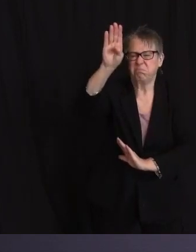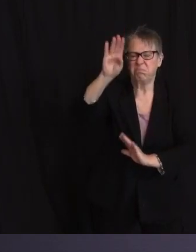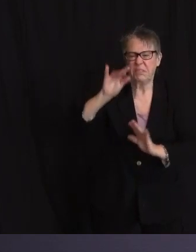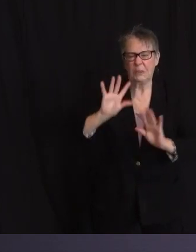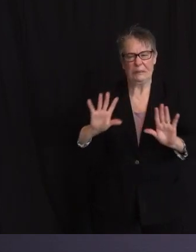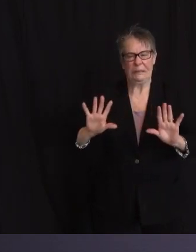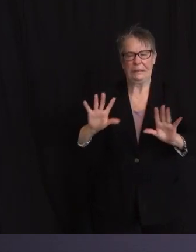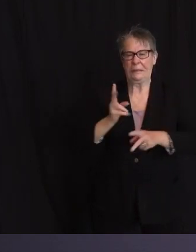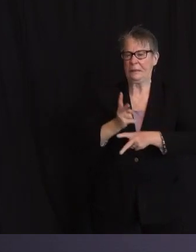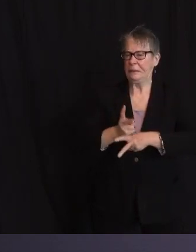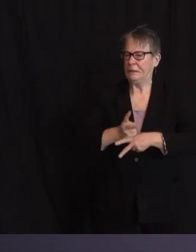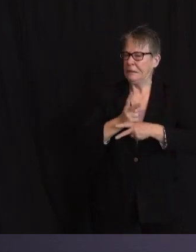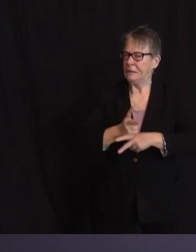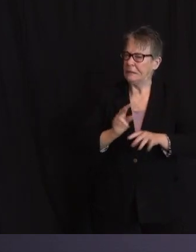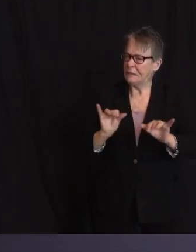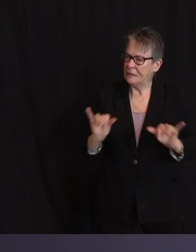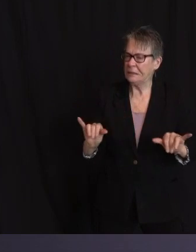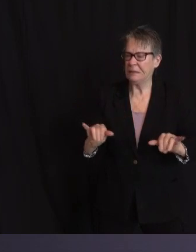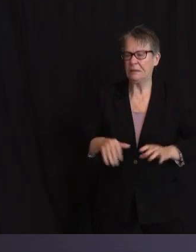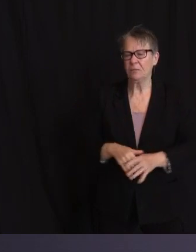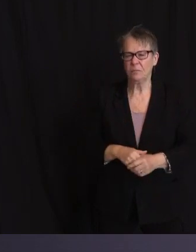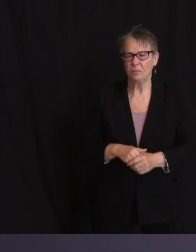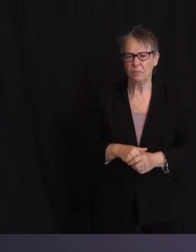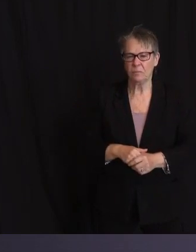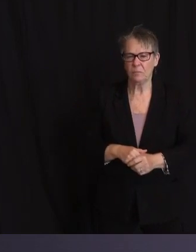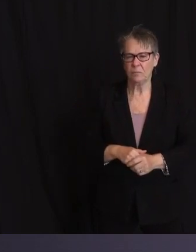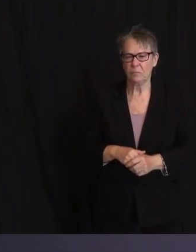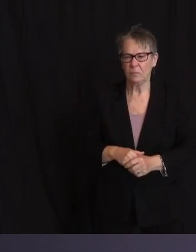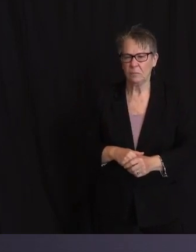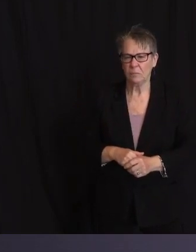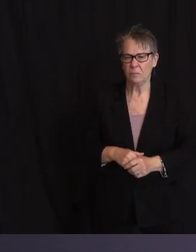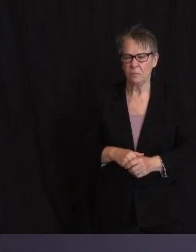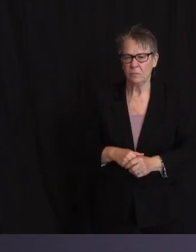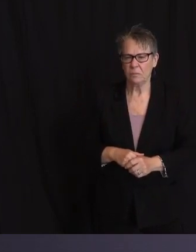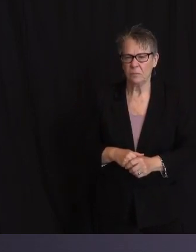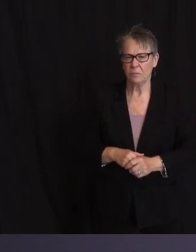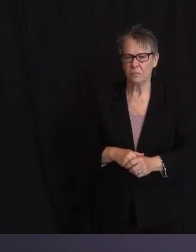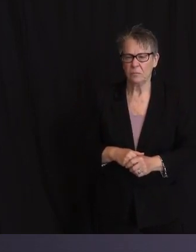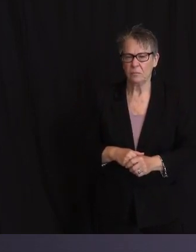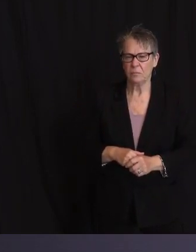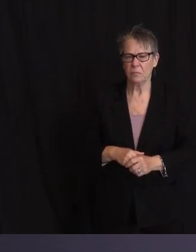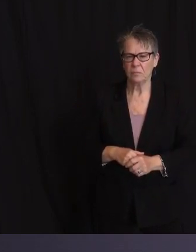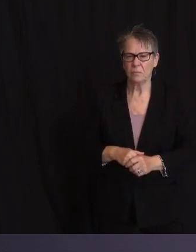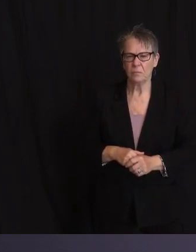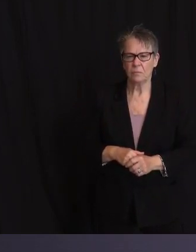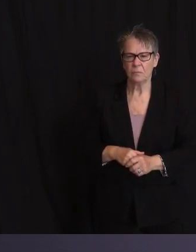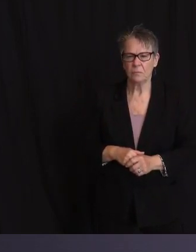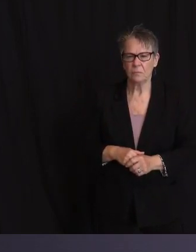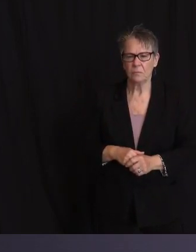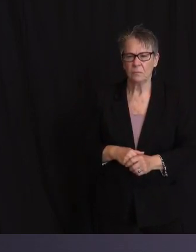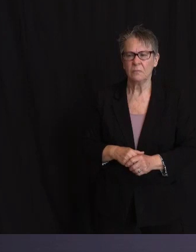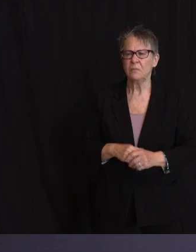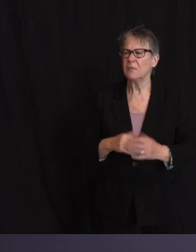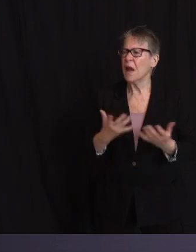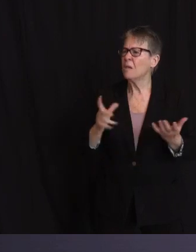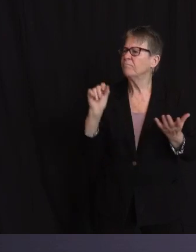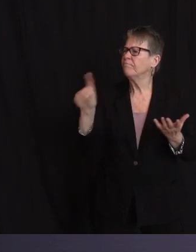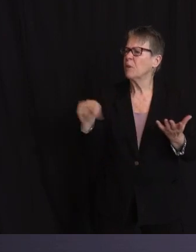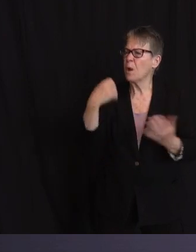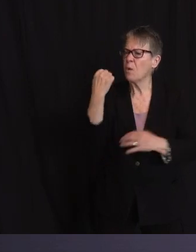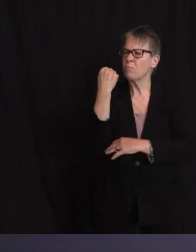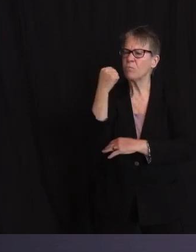Kyle Mazza, thank you, Governor, for taking the time and for doing the briefings. I wanted to ask about the protests that are flouting around and